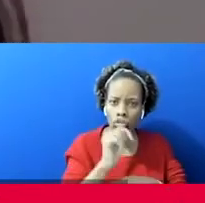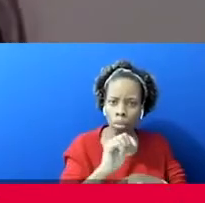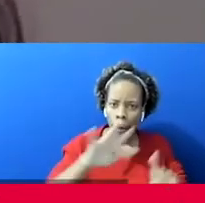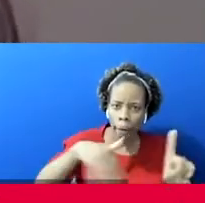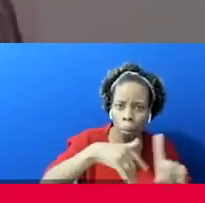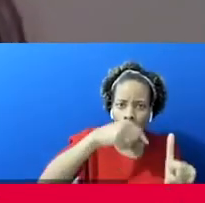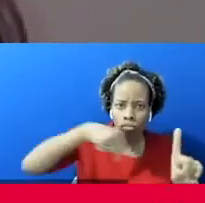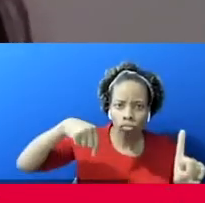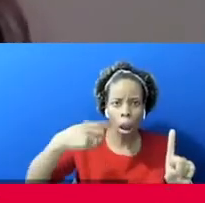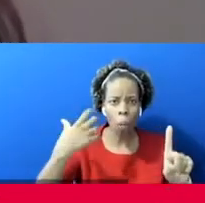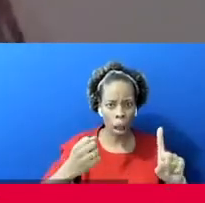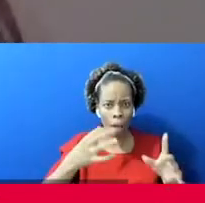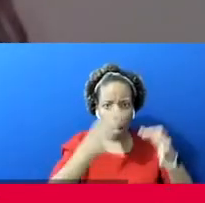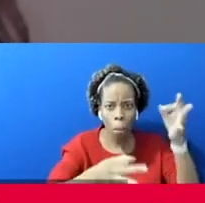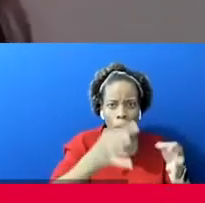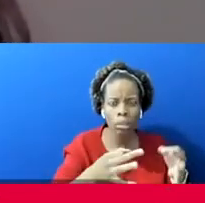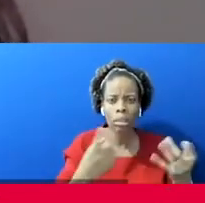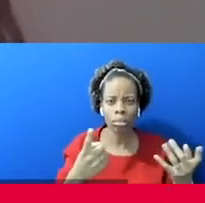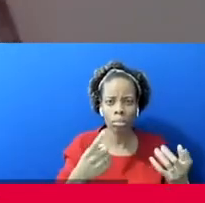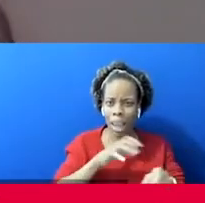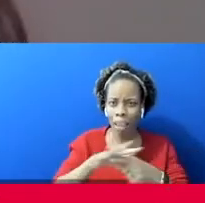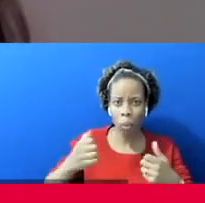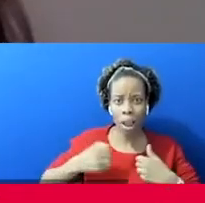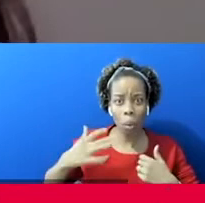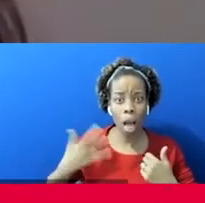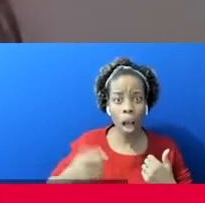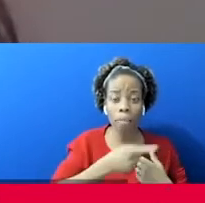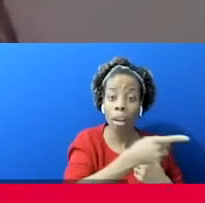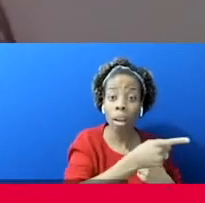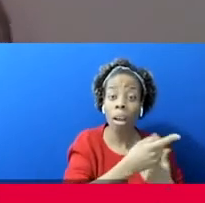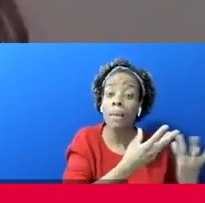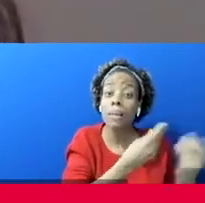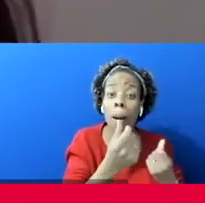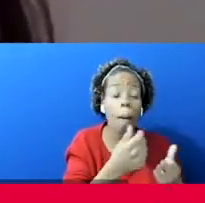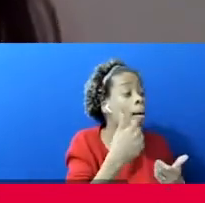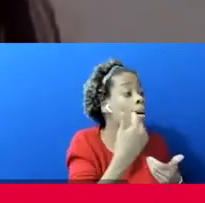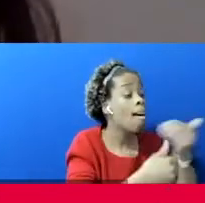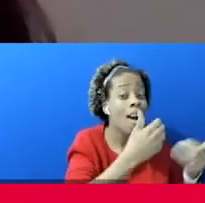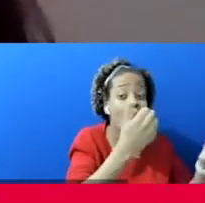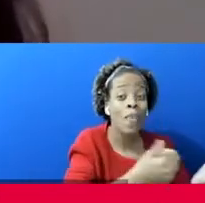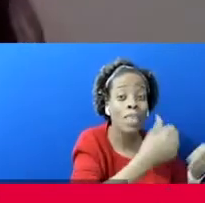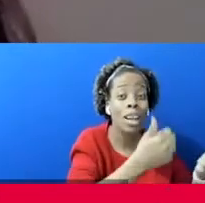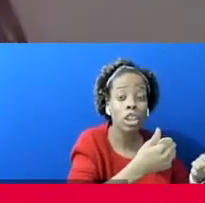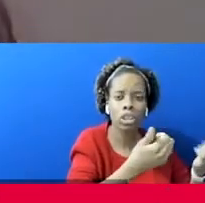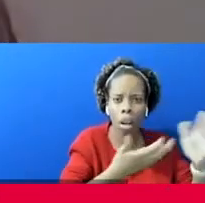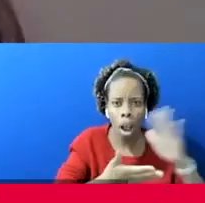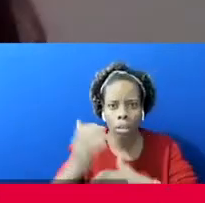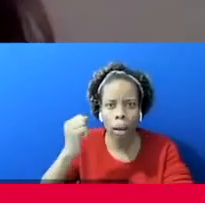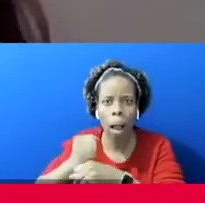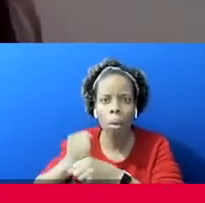influential in our everyday lives. Like, how many of them go on to be political advisors for the government, go on to work for